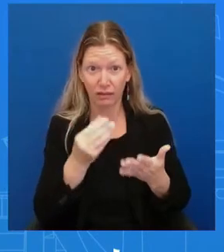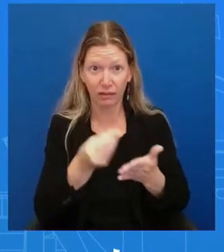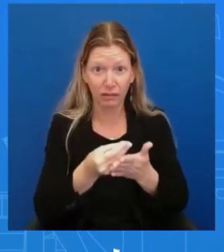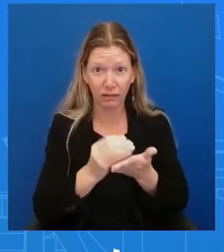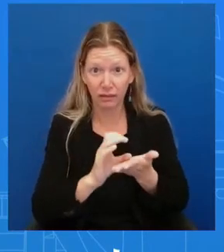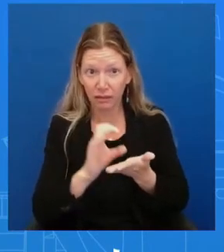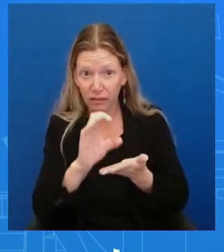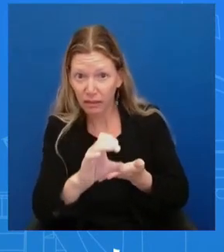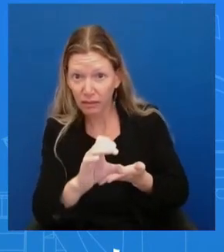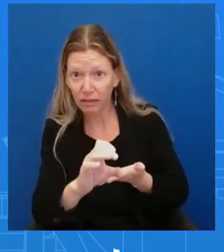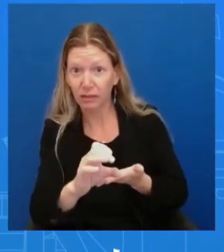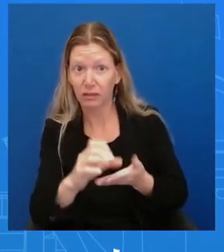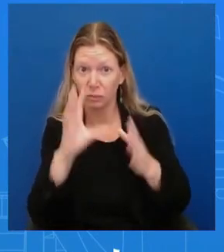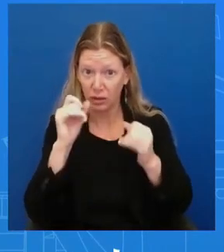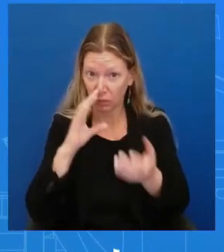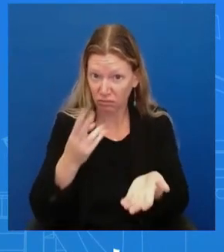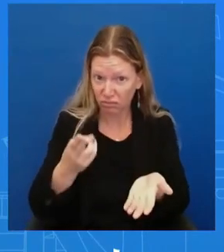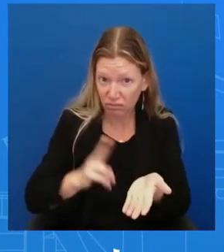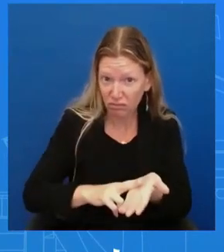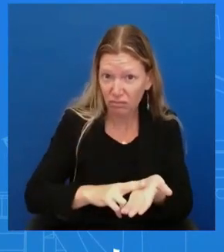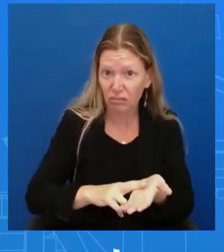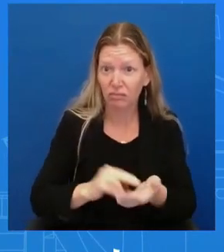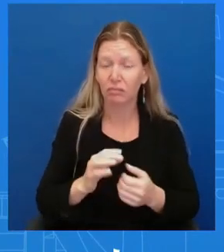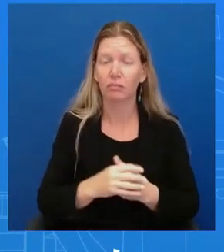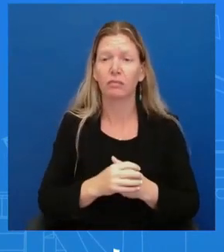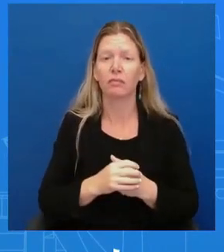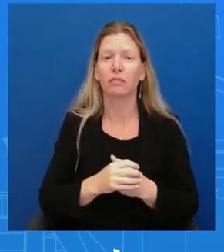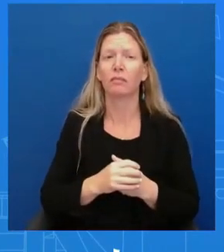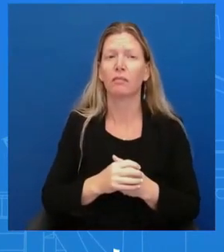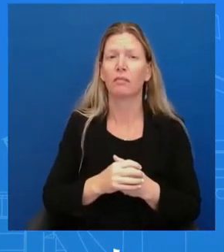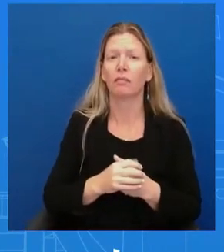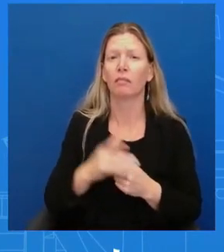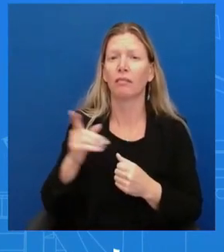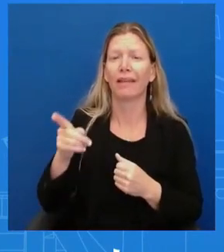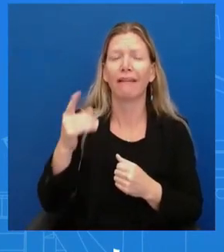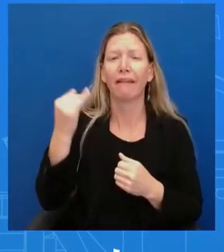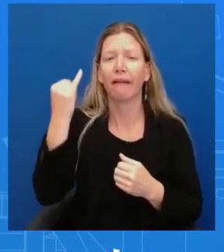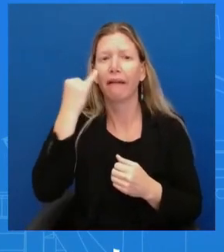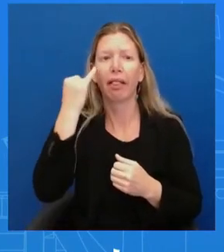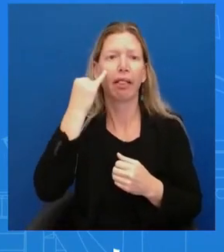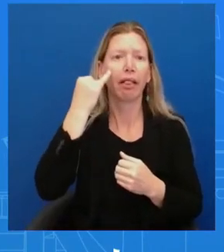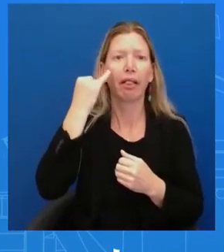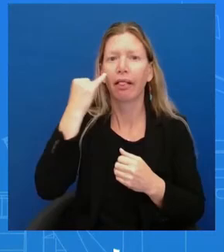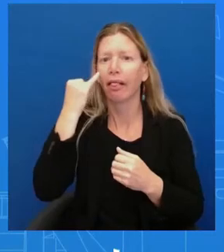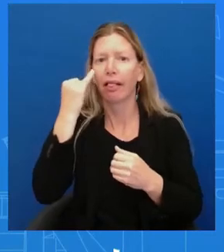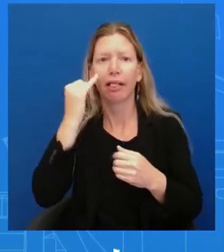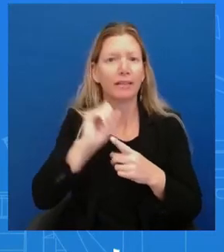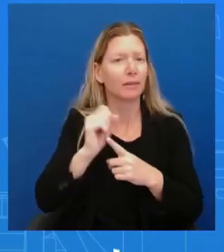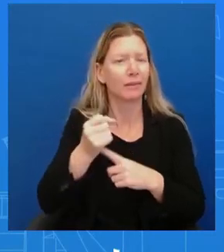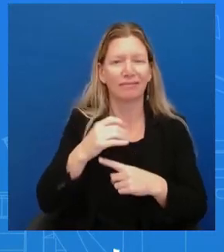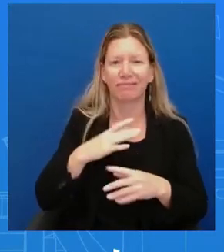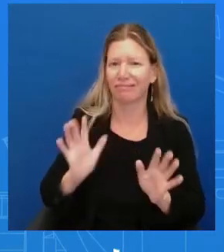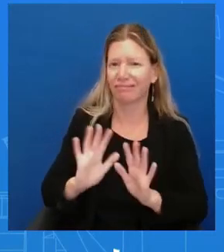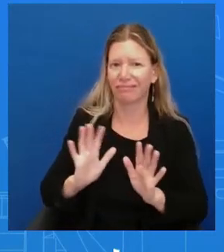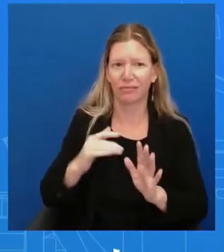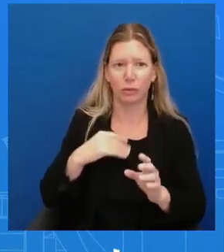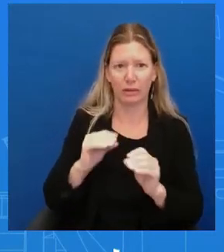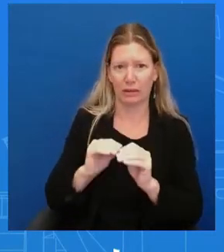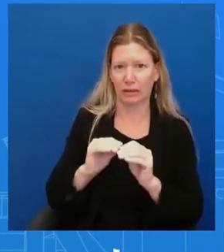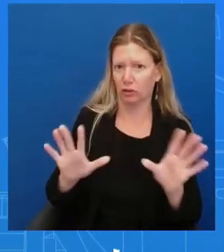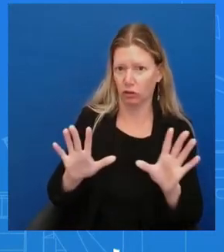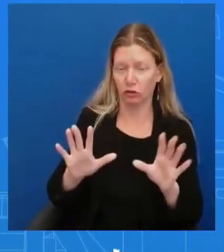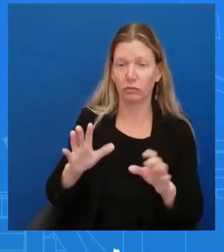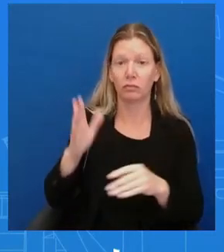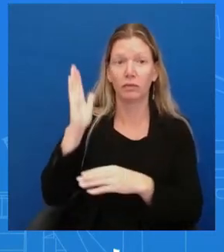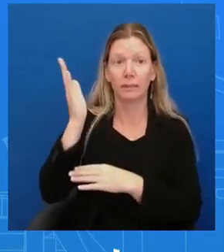into hypotheticals here. We've been very clear. We believe that the Speaker were to put the National Security Supplemental on the floor. Obviously, it